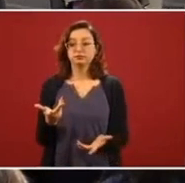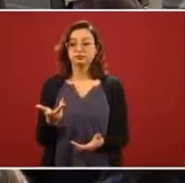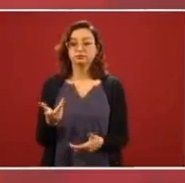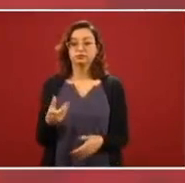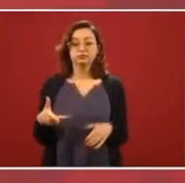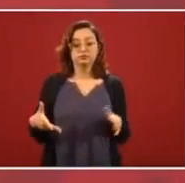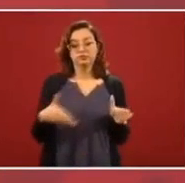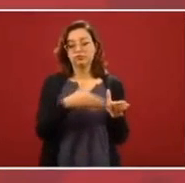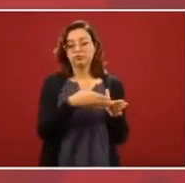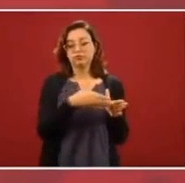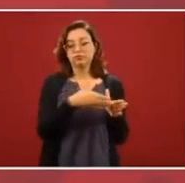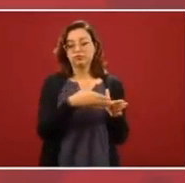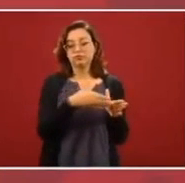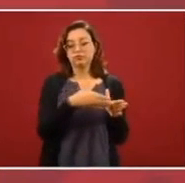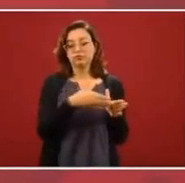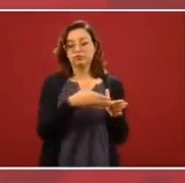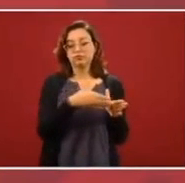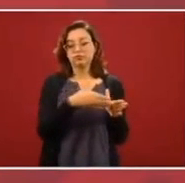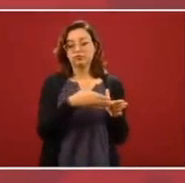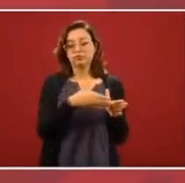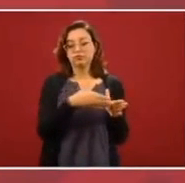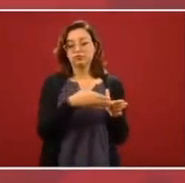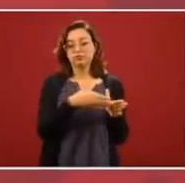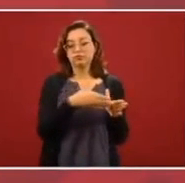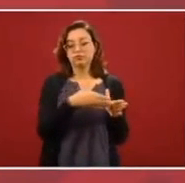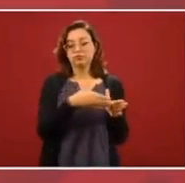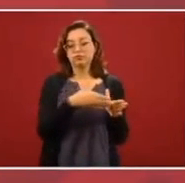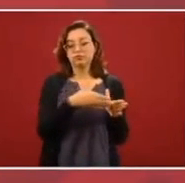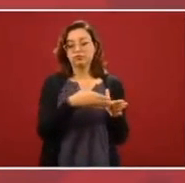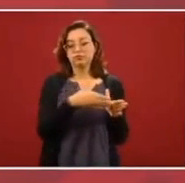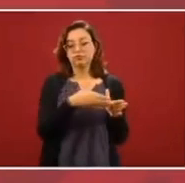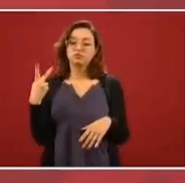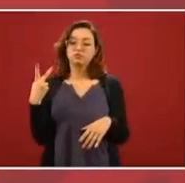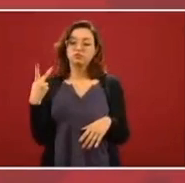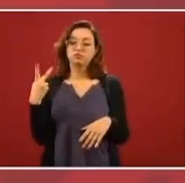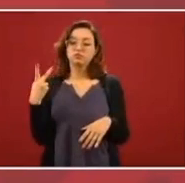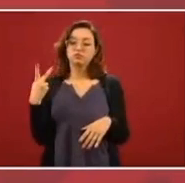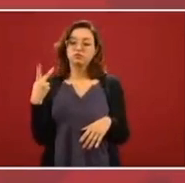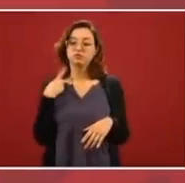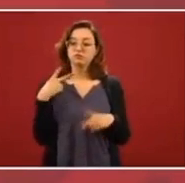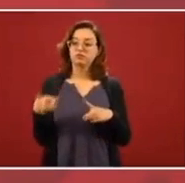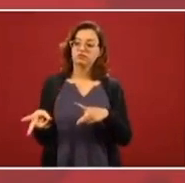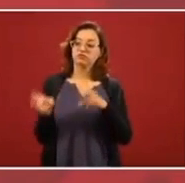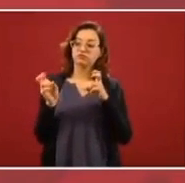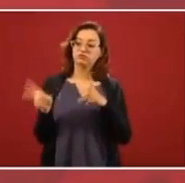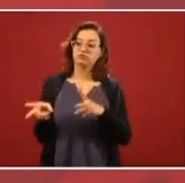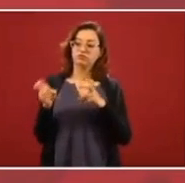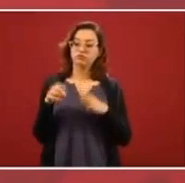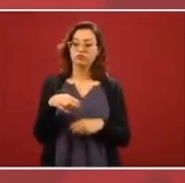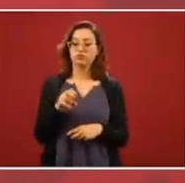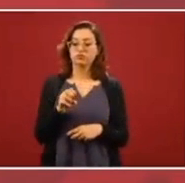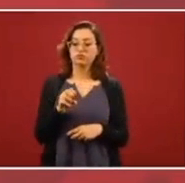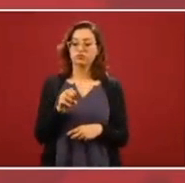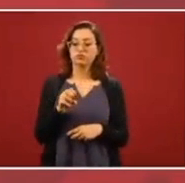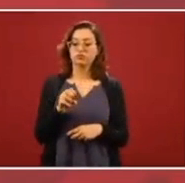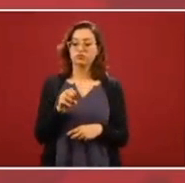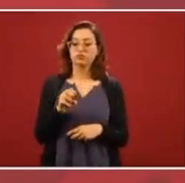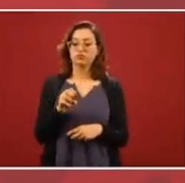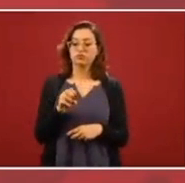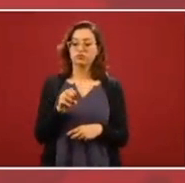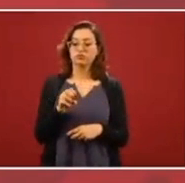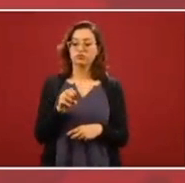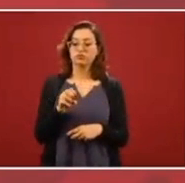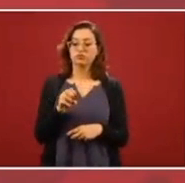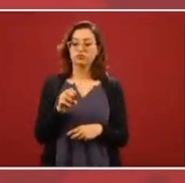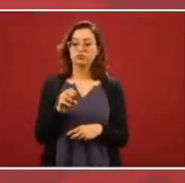de pillaje, The politics of thievery, llamada neoliberalismo. the